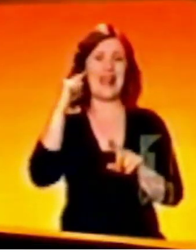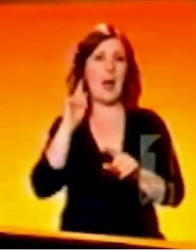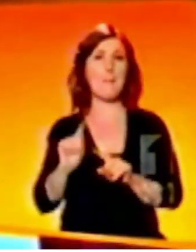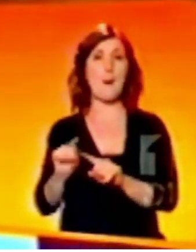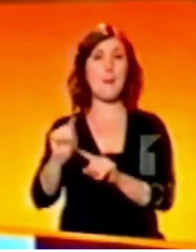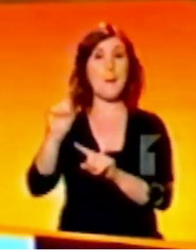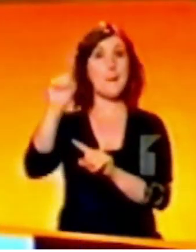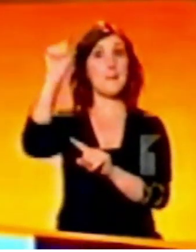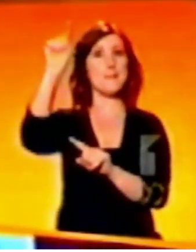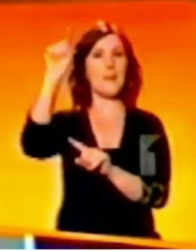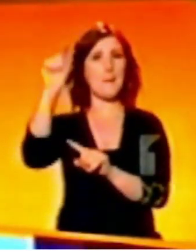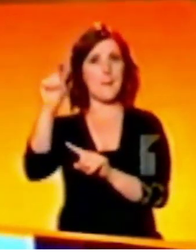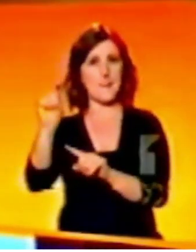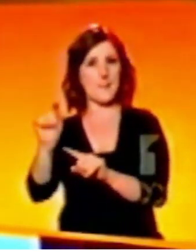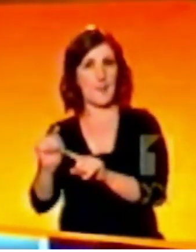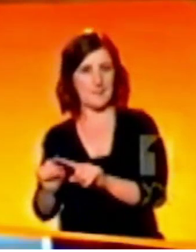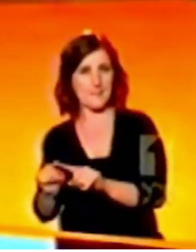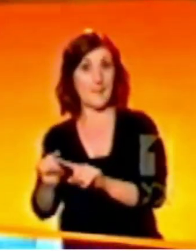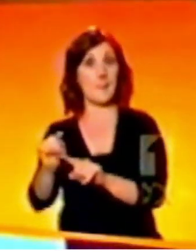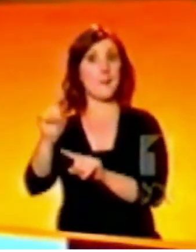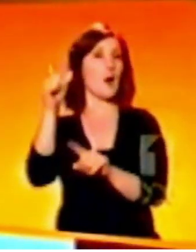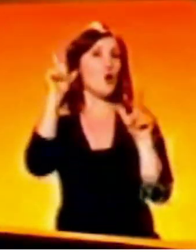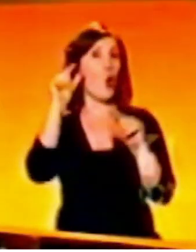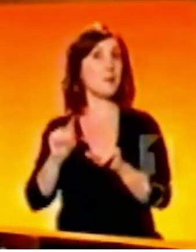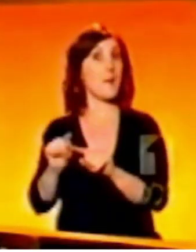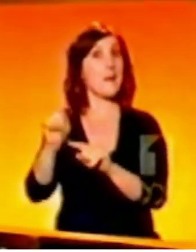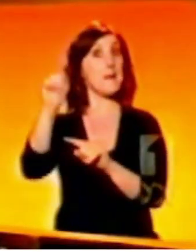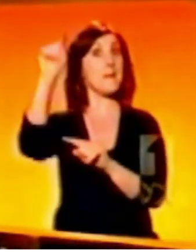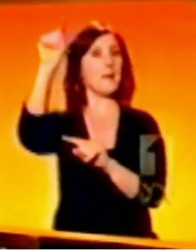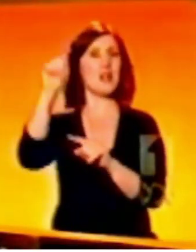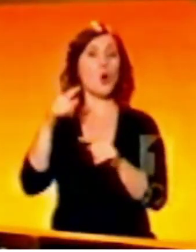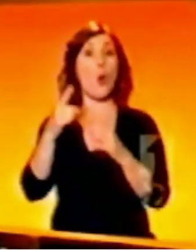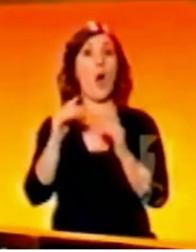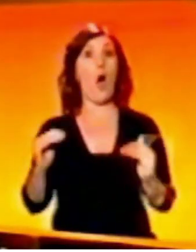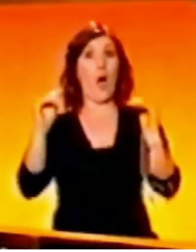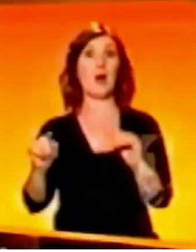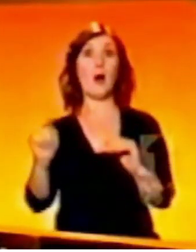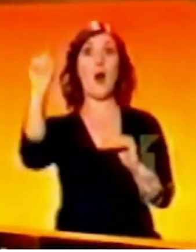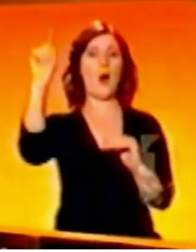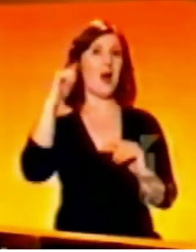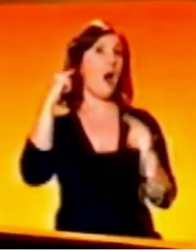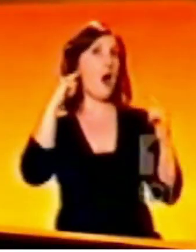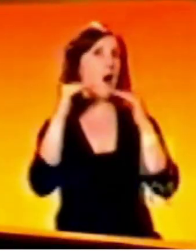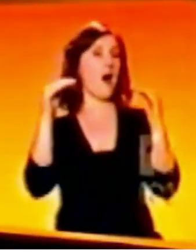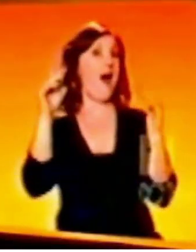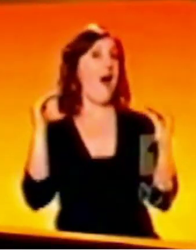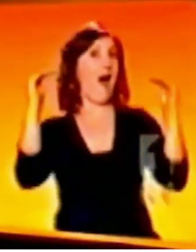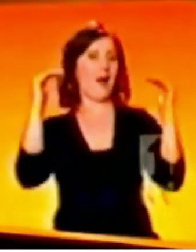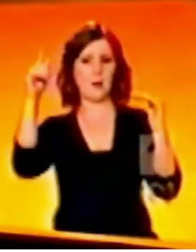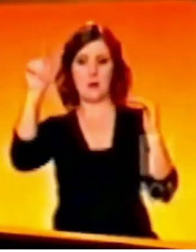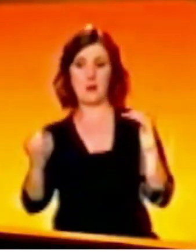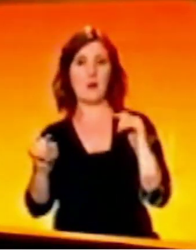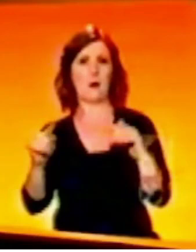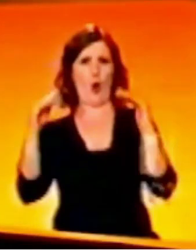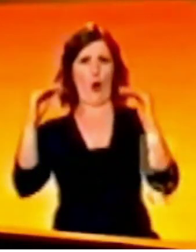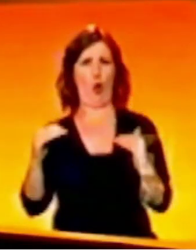the frequency is going down. Yeah, right. And the lower it is, the lower you are. Yeah, exactly. So if you can't see the mouse, you can't see